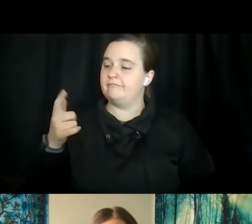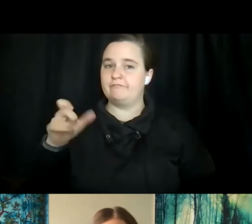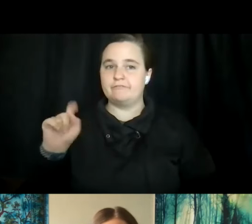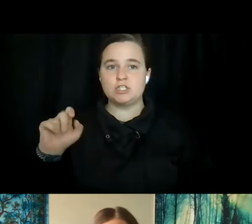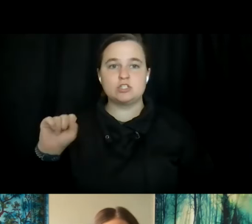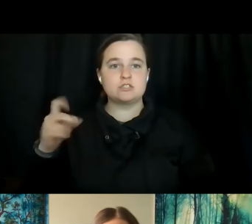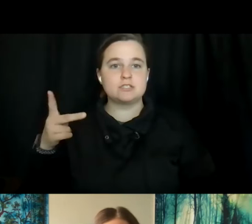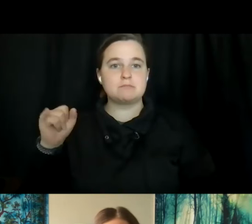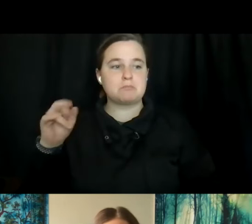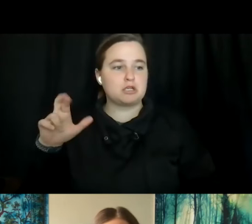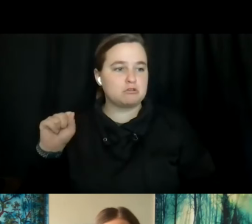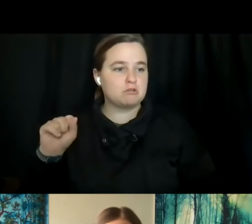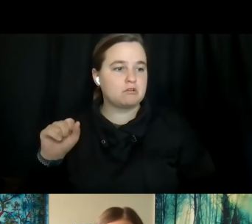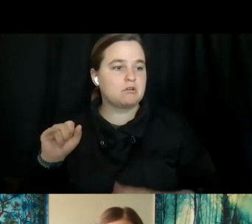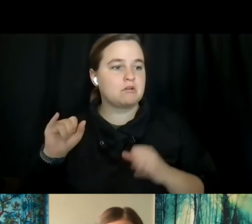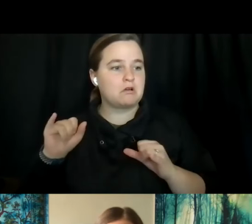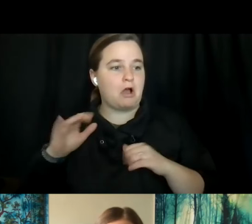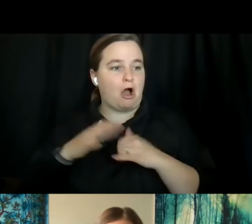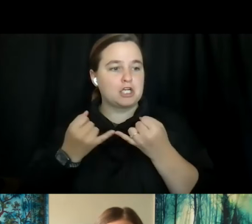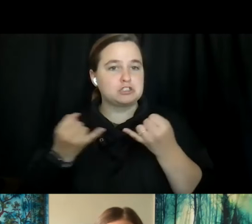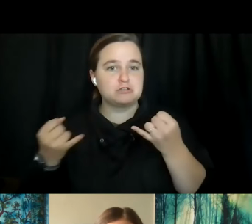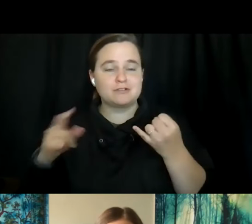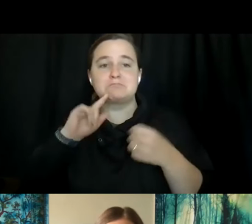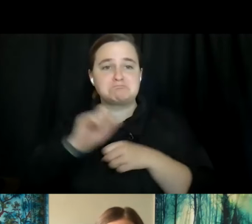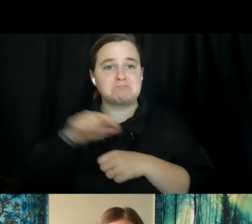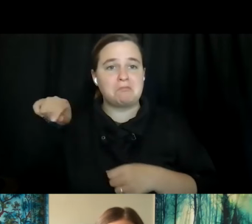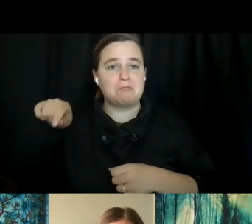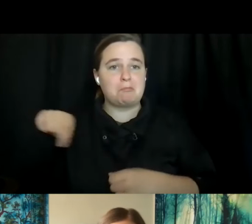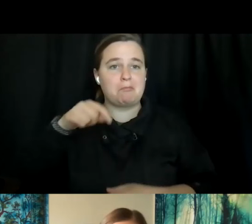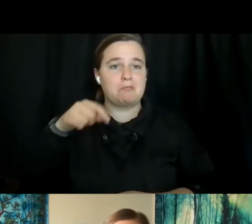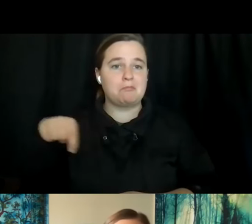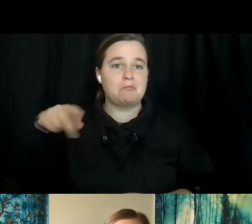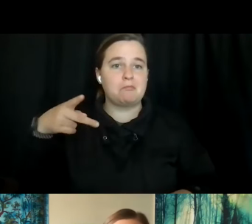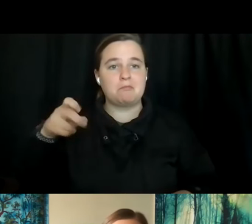on a string. That kind of like is like a literal pendulum.